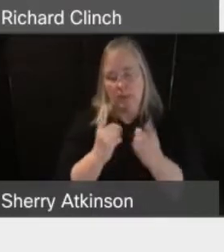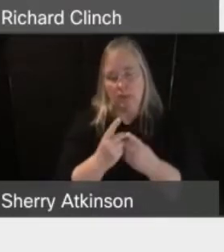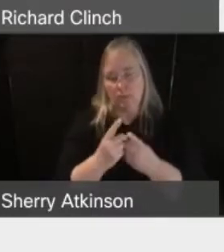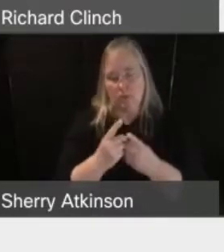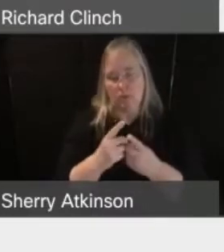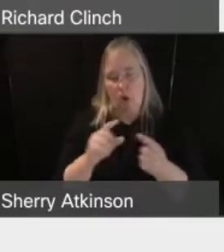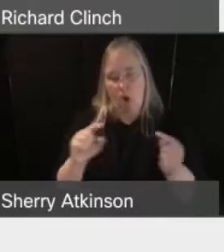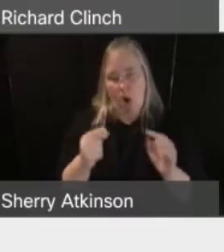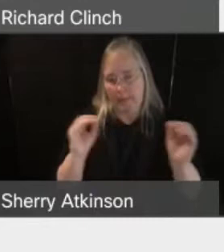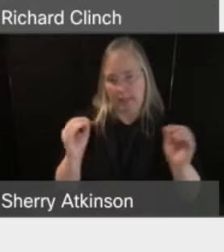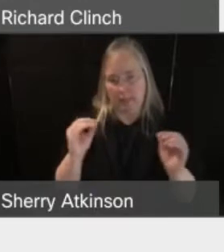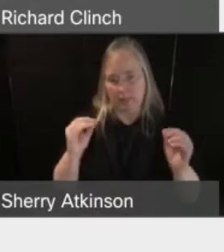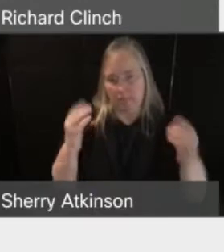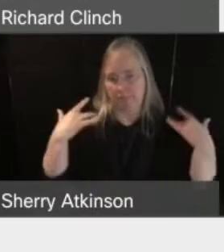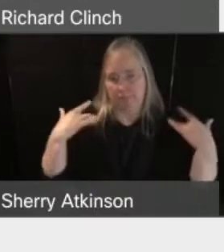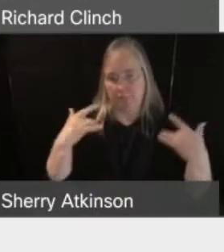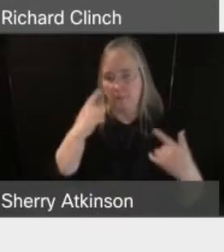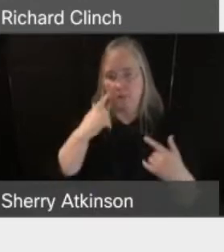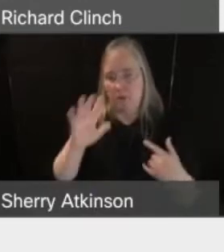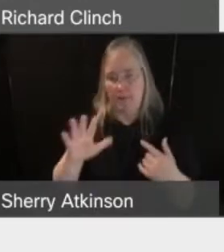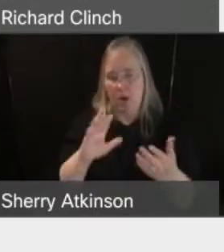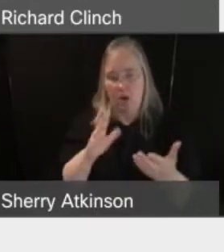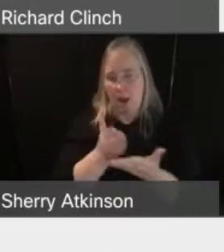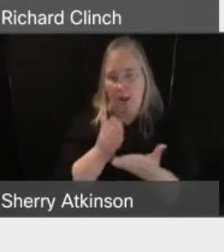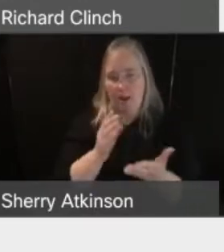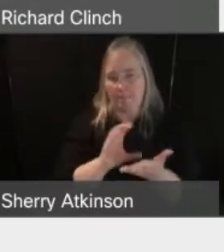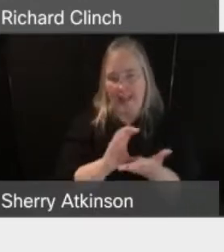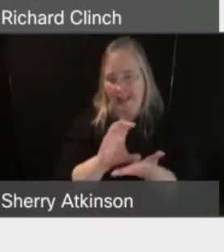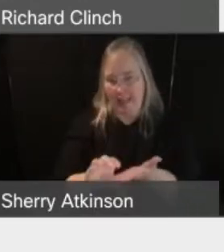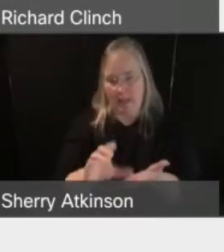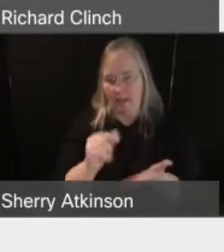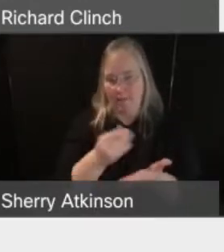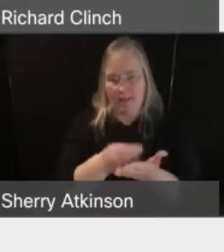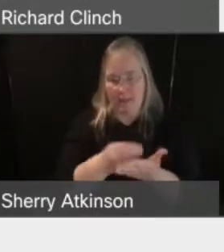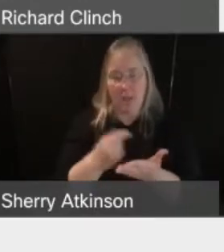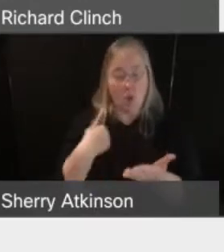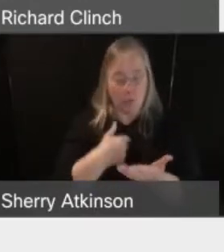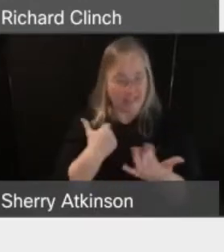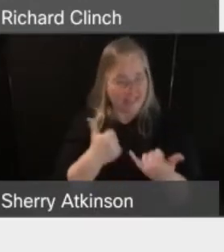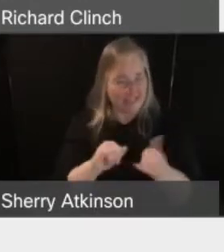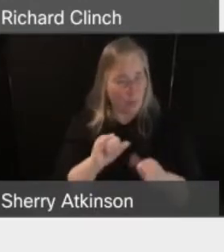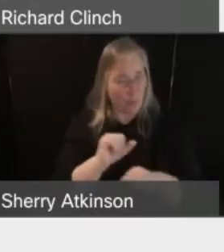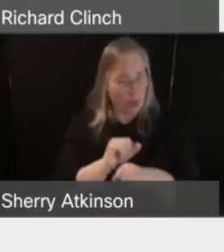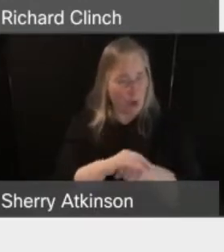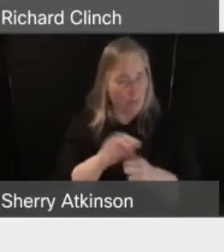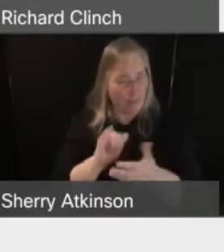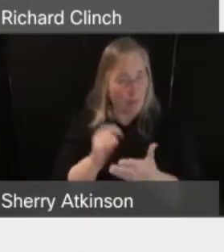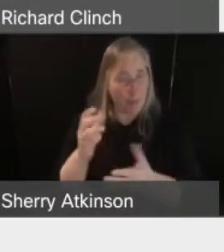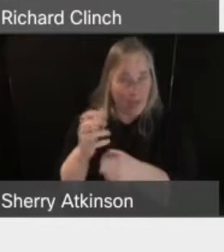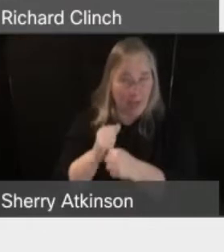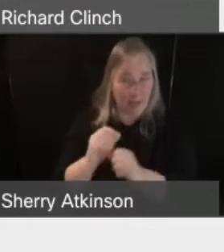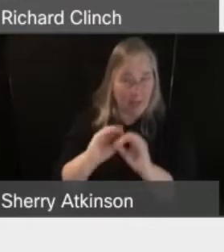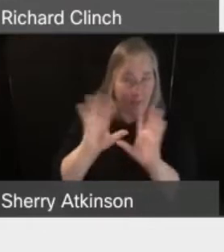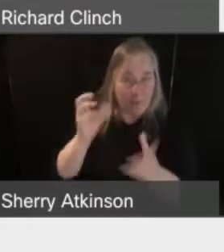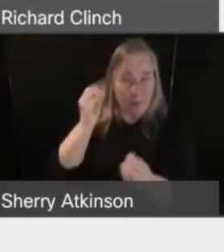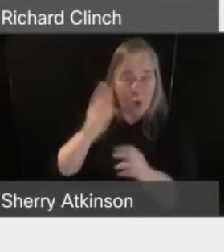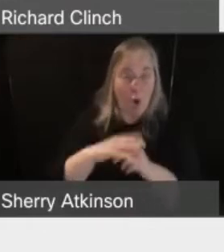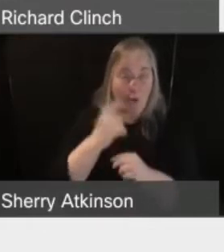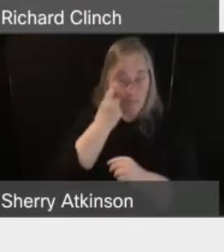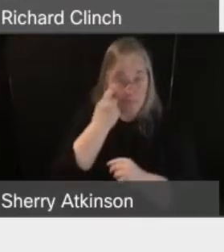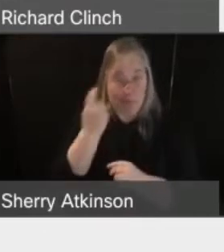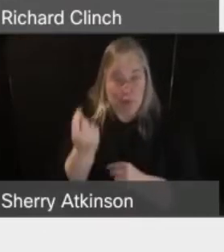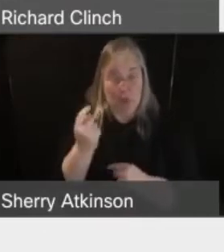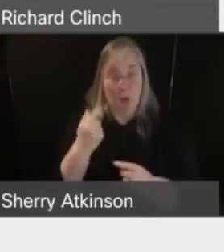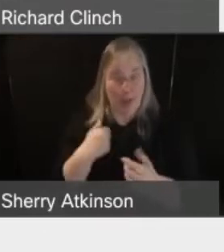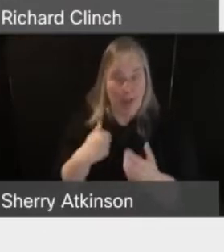their funding. We're still working through that. We got some clarifying information on that on Tuesday. We've got additional questions on what that really